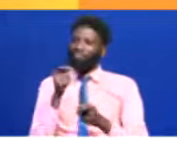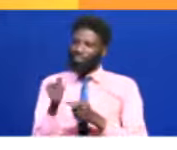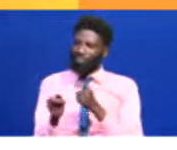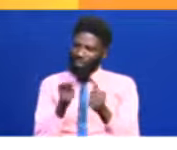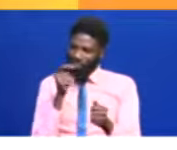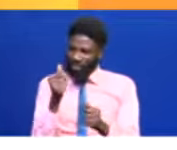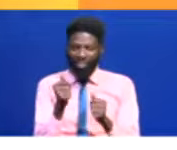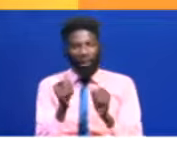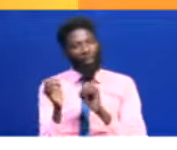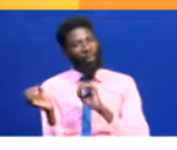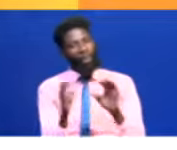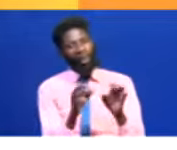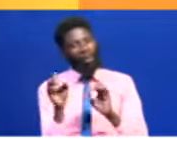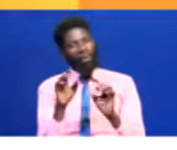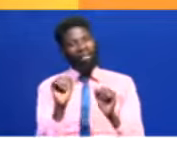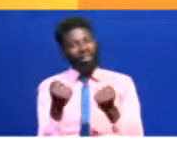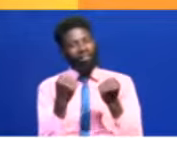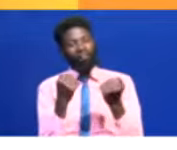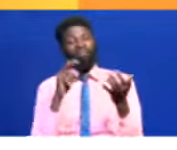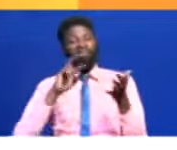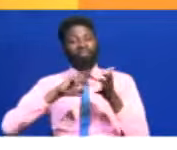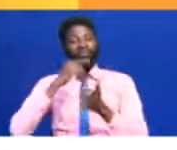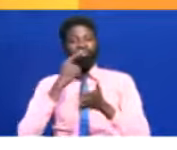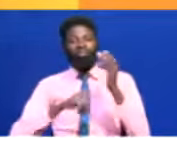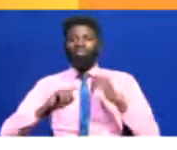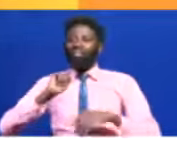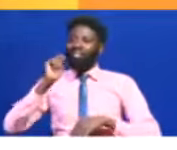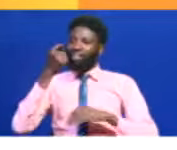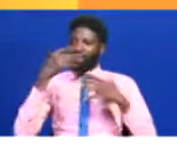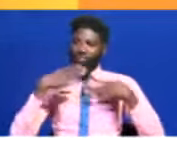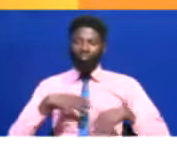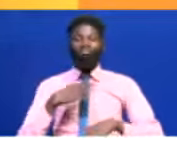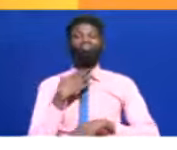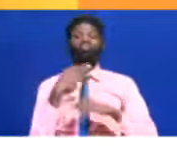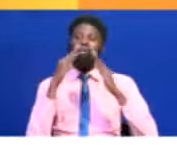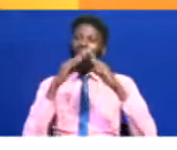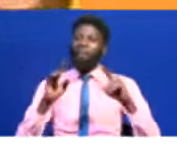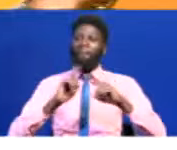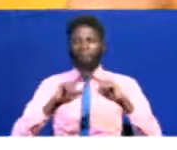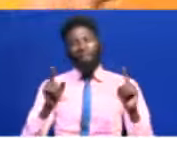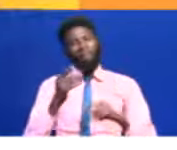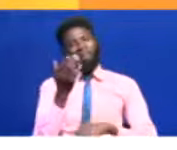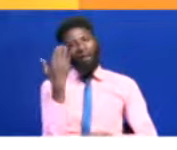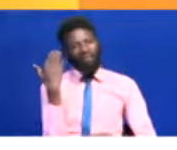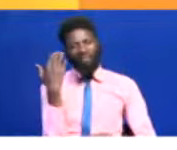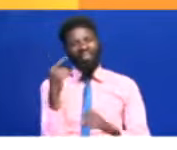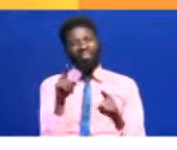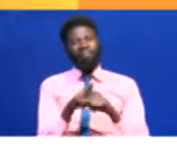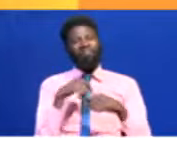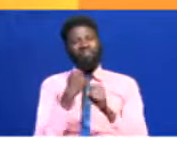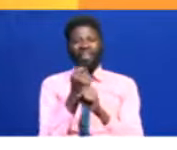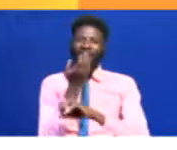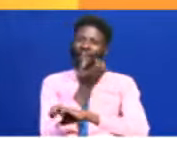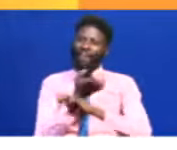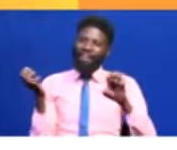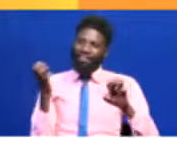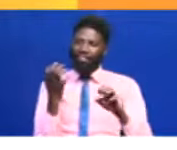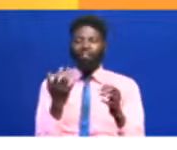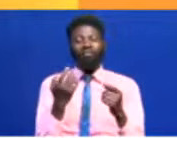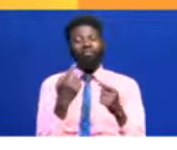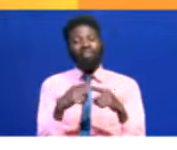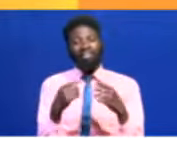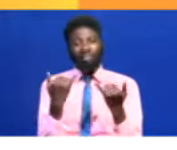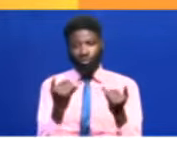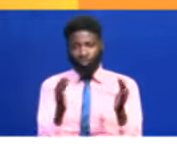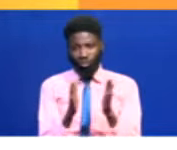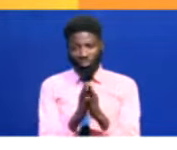know, saving. So ideally, Kenyans want homes, but it had been made very difficult for them. Mm-hmm. But with